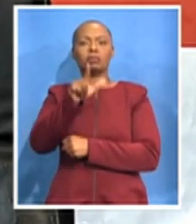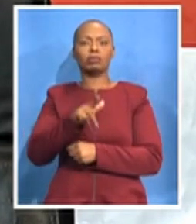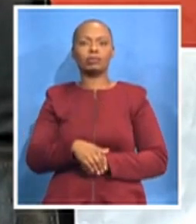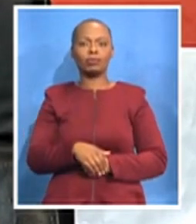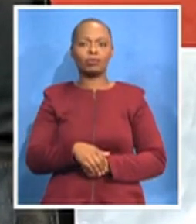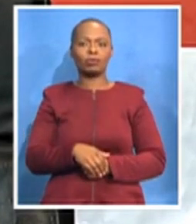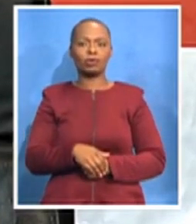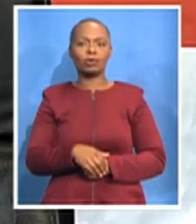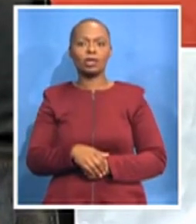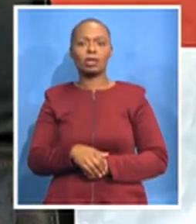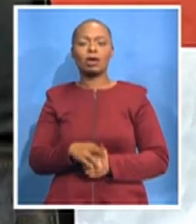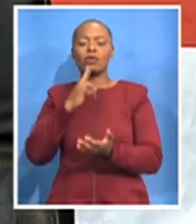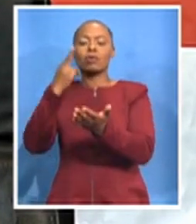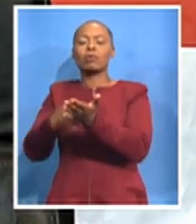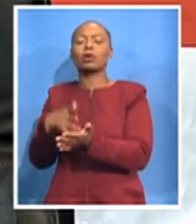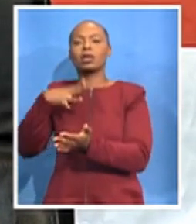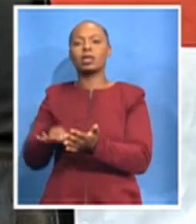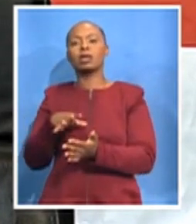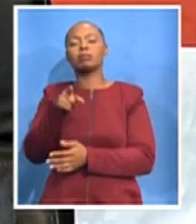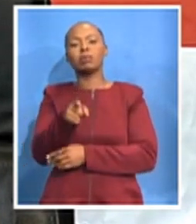number 117 of